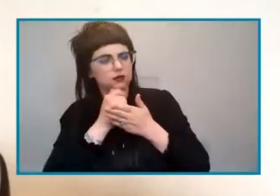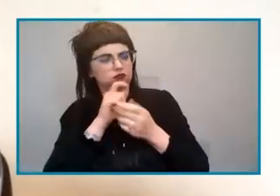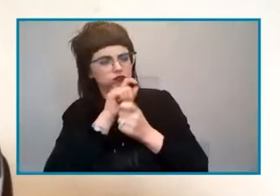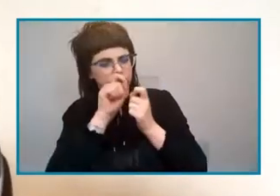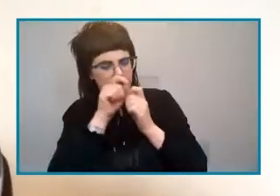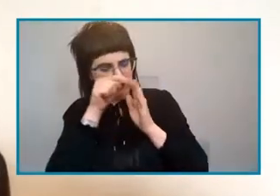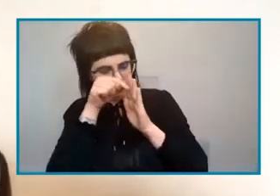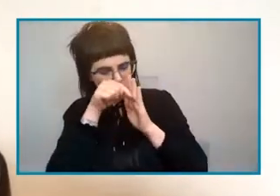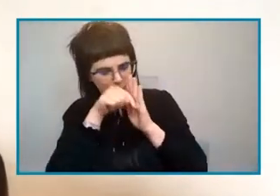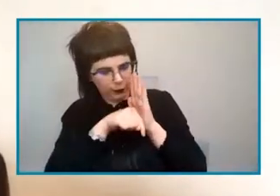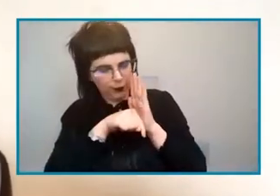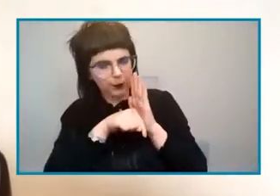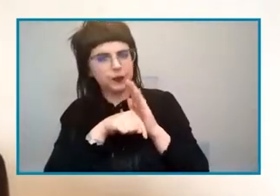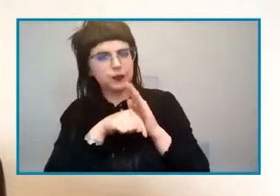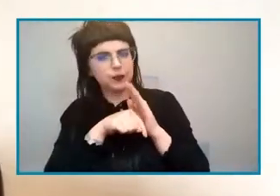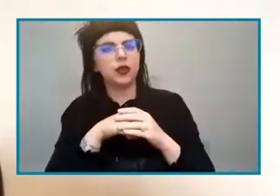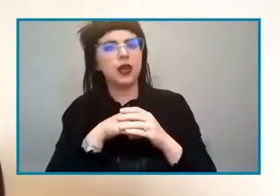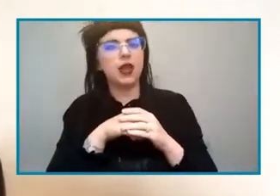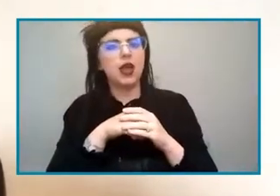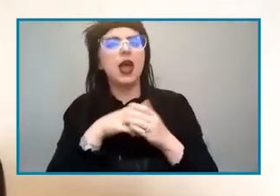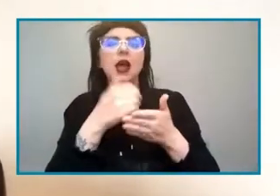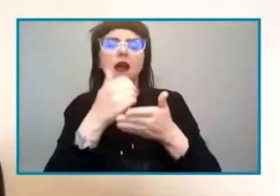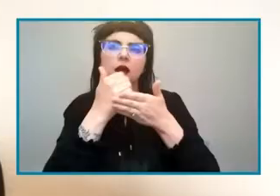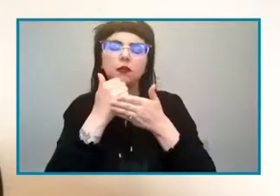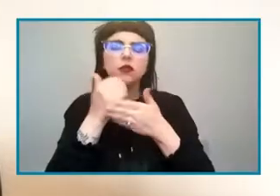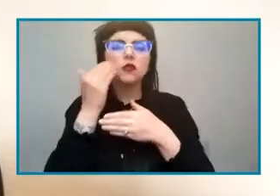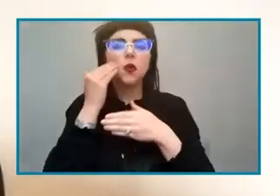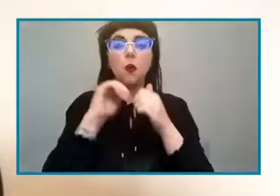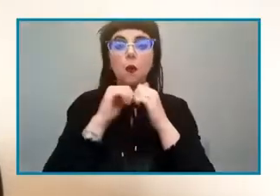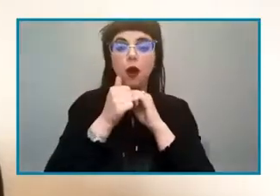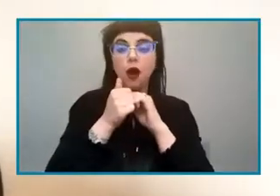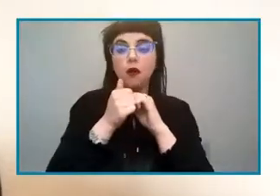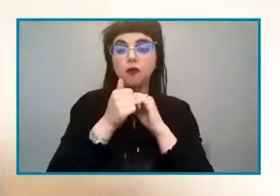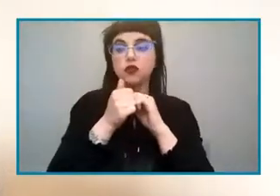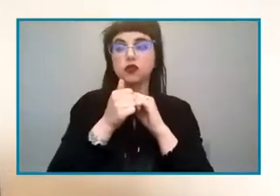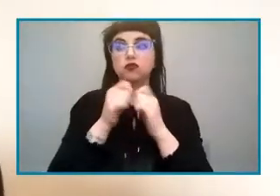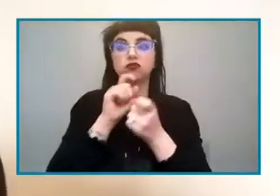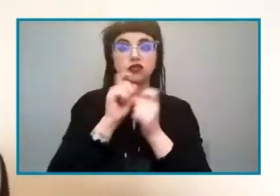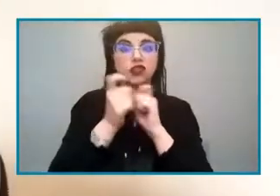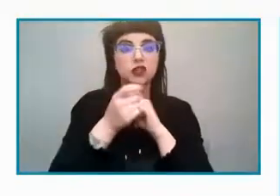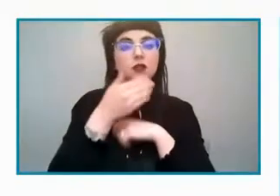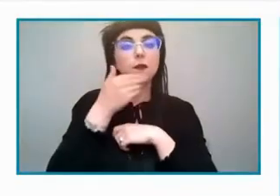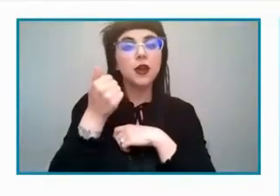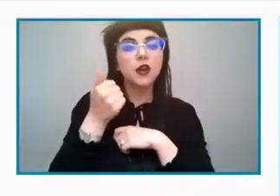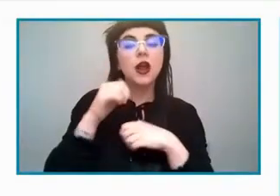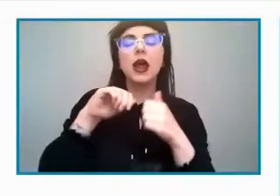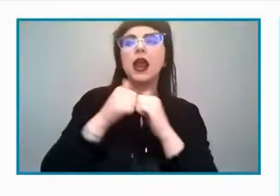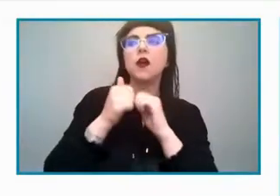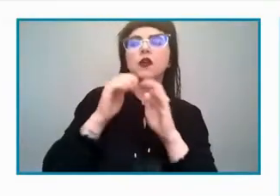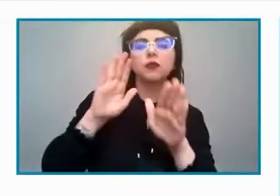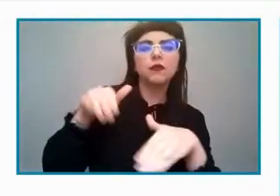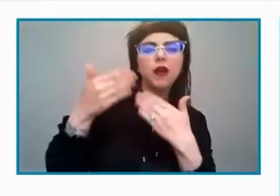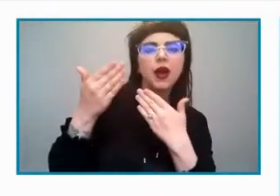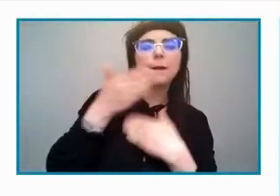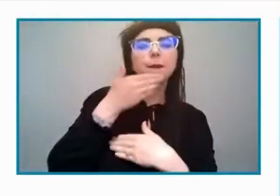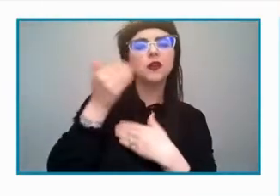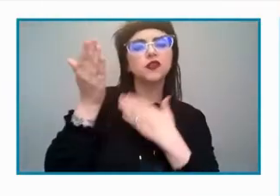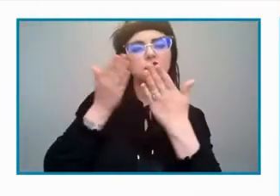how we're going to do a better job of serving our veteran population,